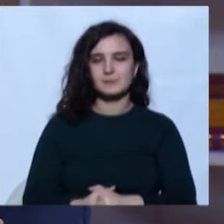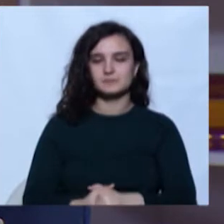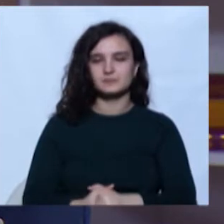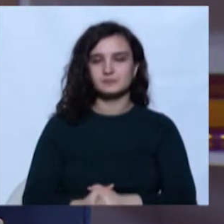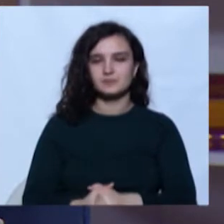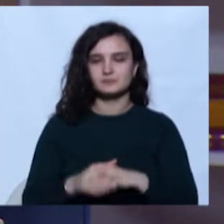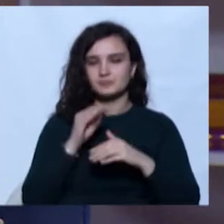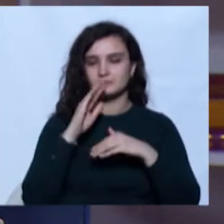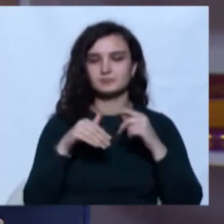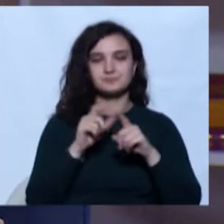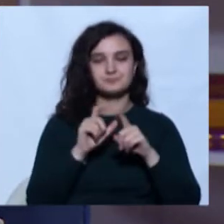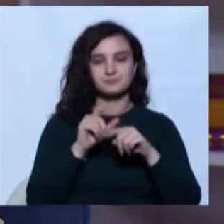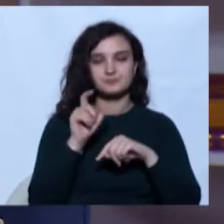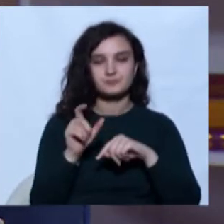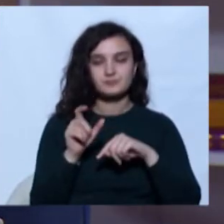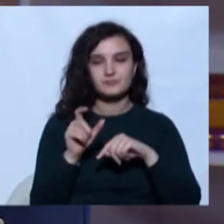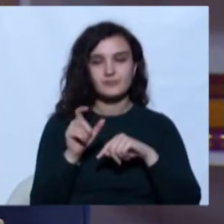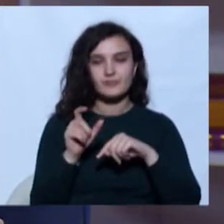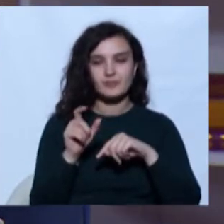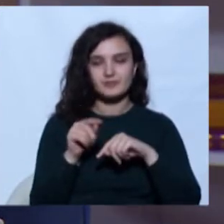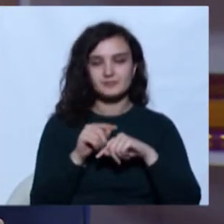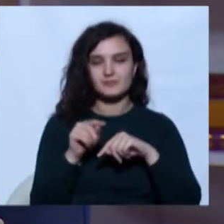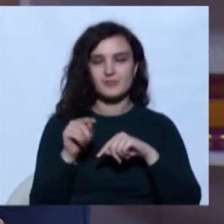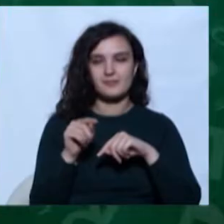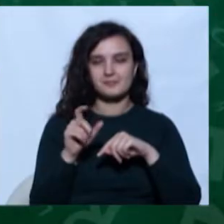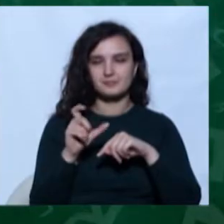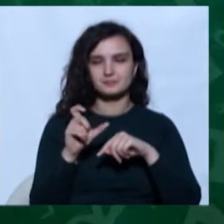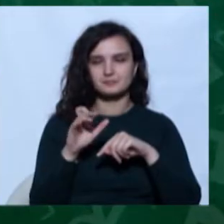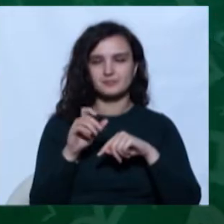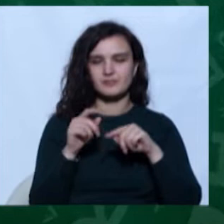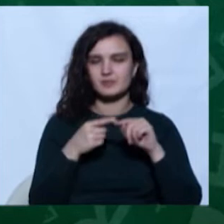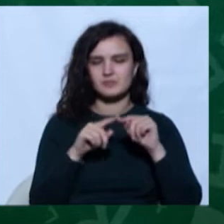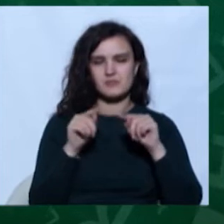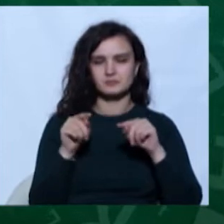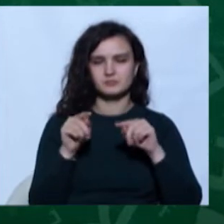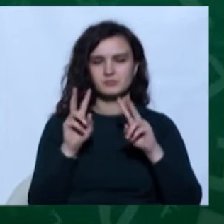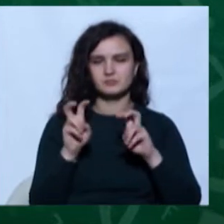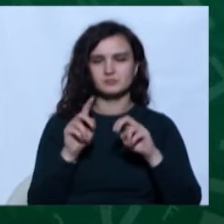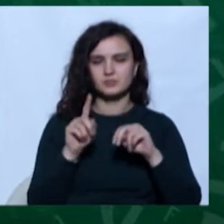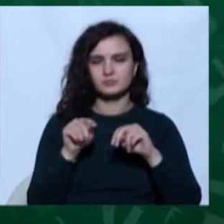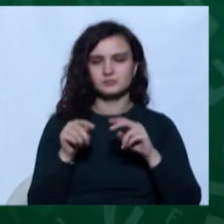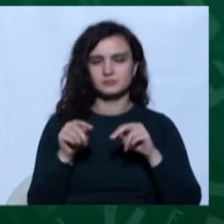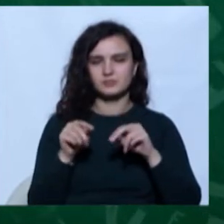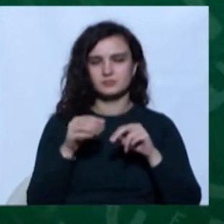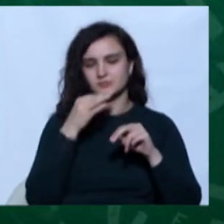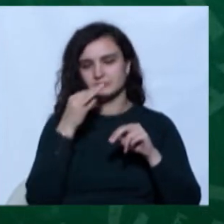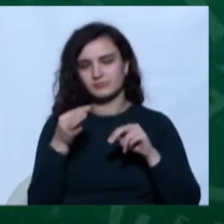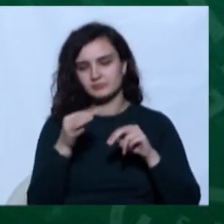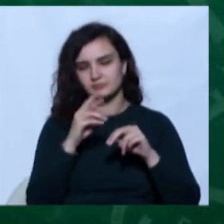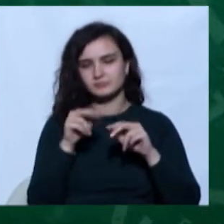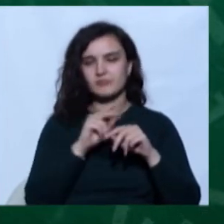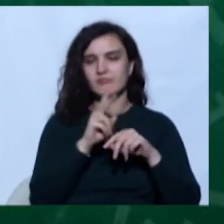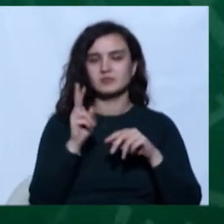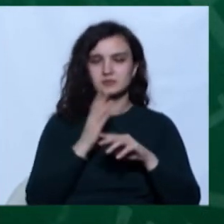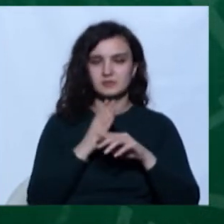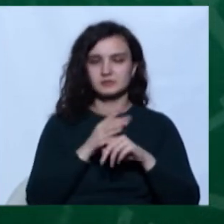And our next verb is to accuse. Now, to accuse means to say or claim that someone